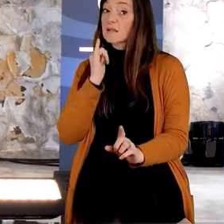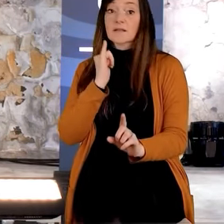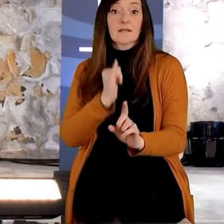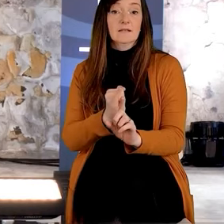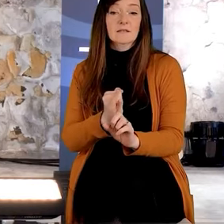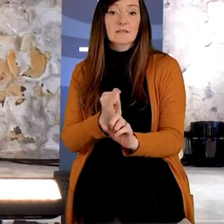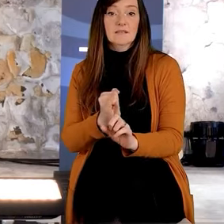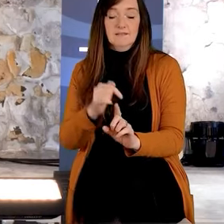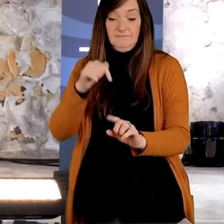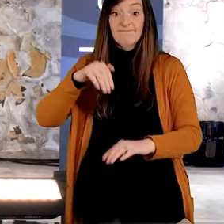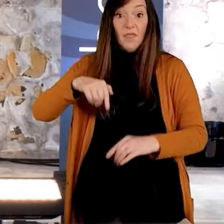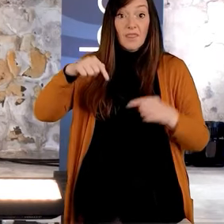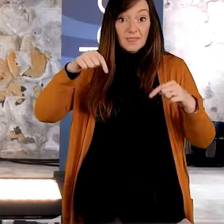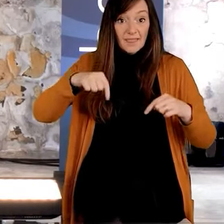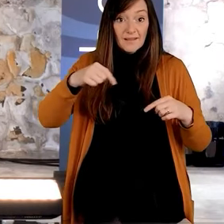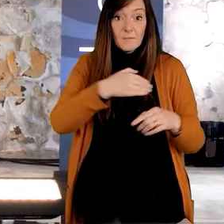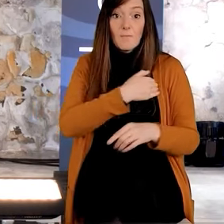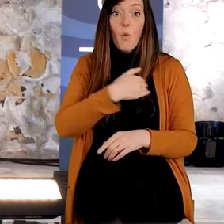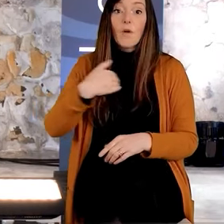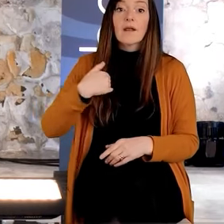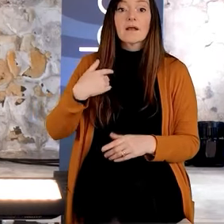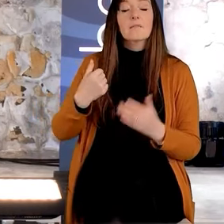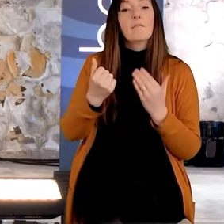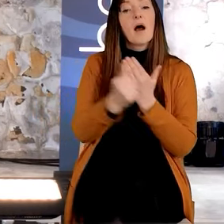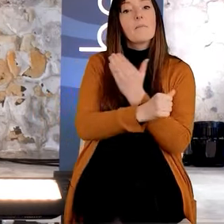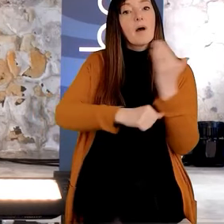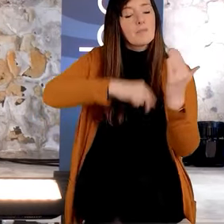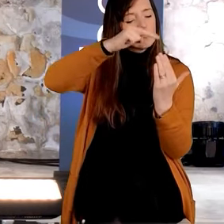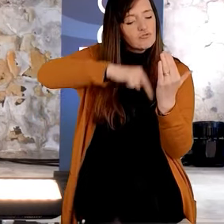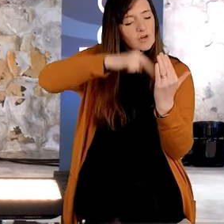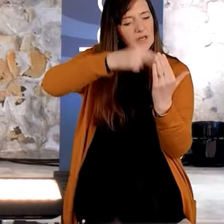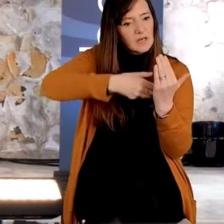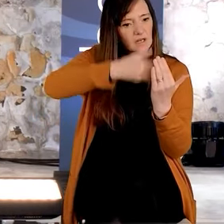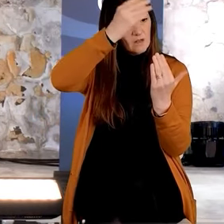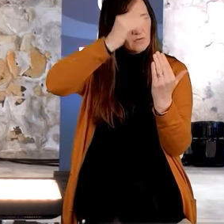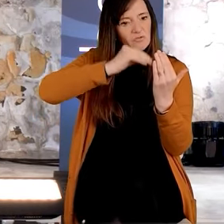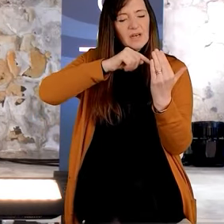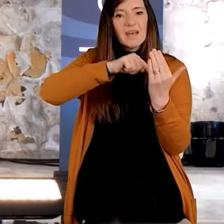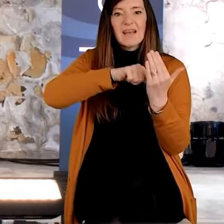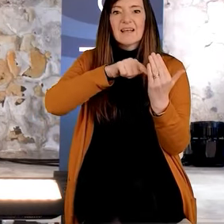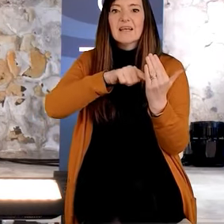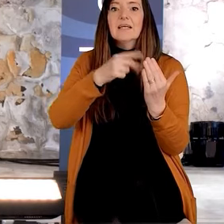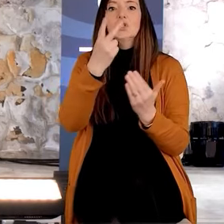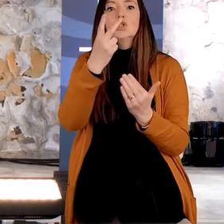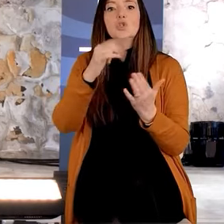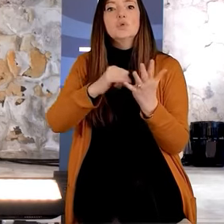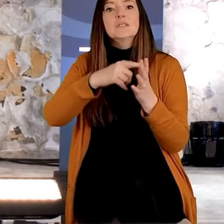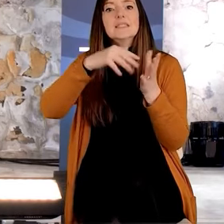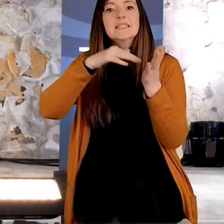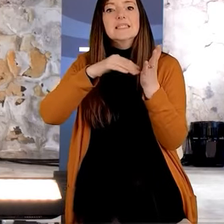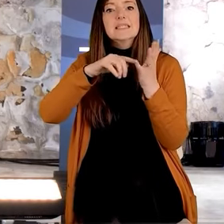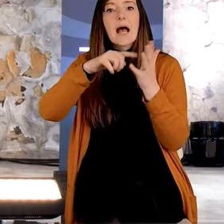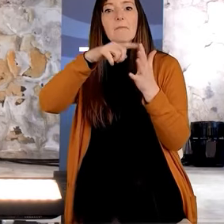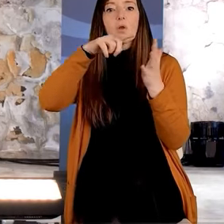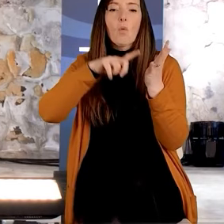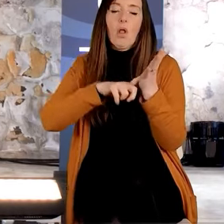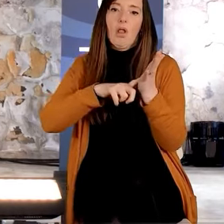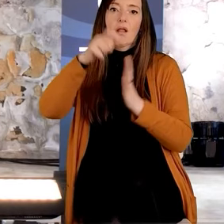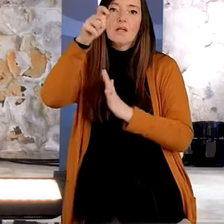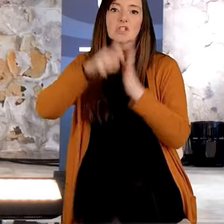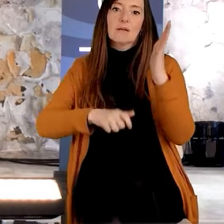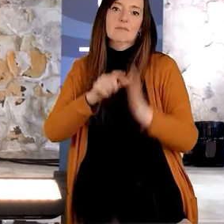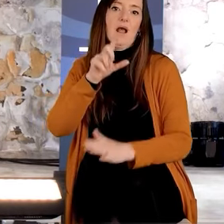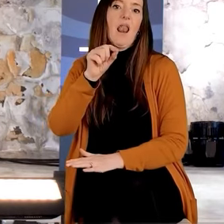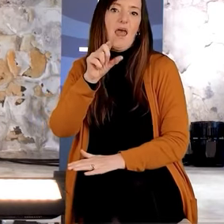life when David did all those things. I was reading this morning, just this morning in my Bible reading, that dreadful story in 2 Samuel